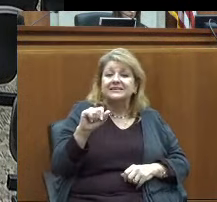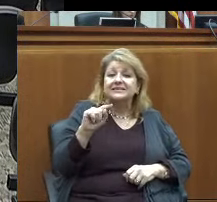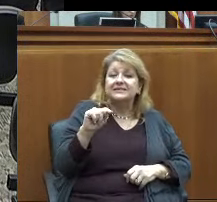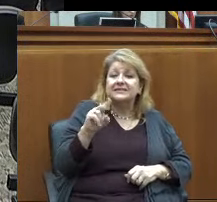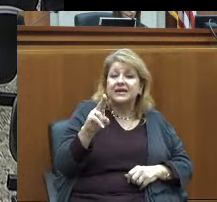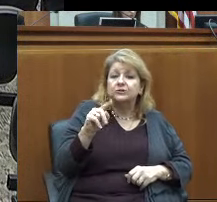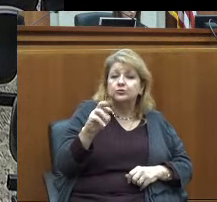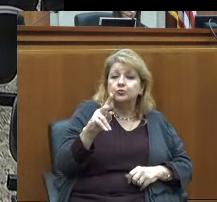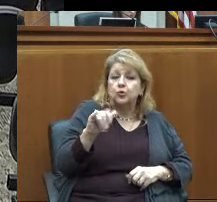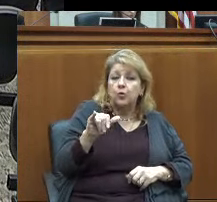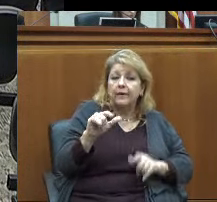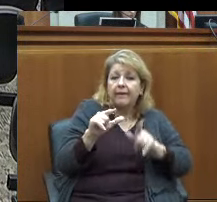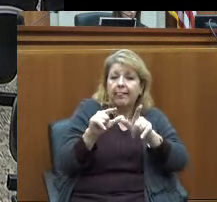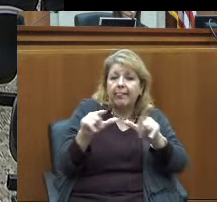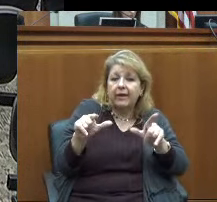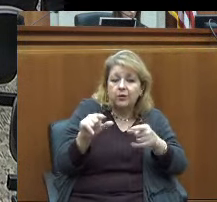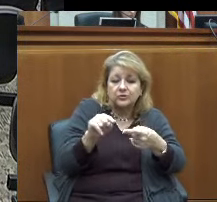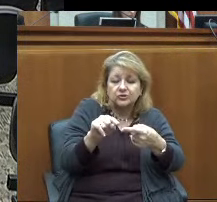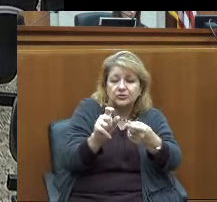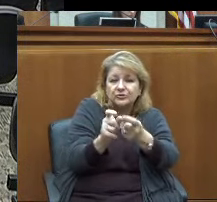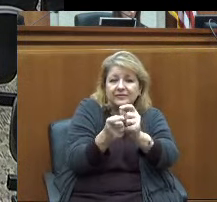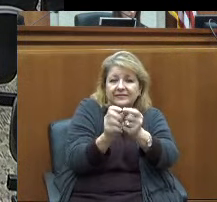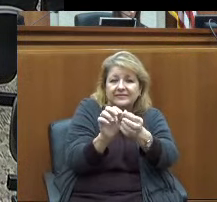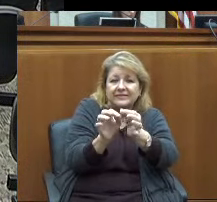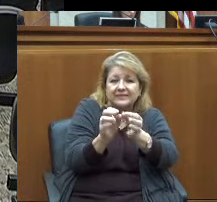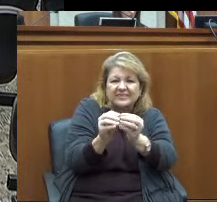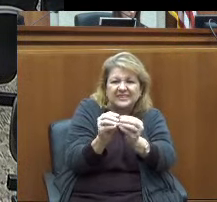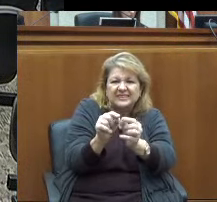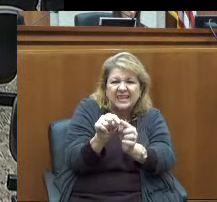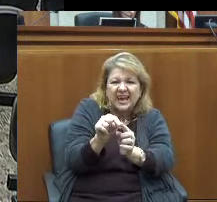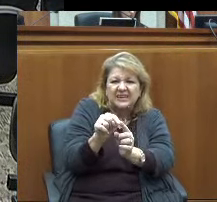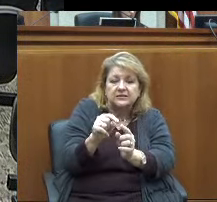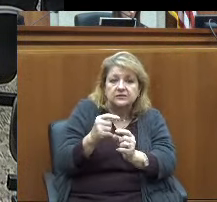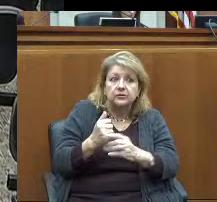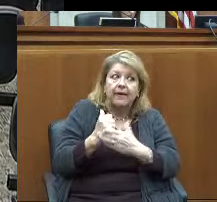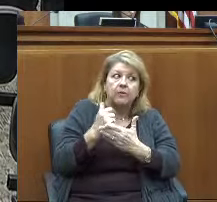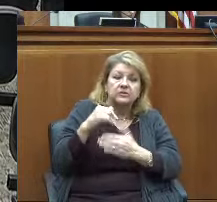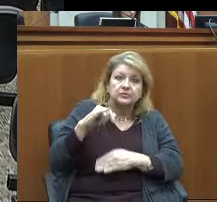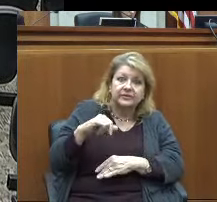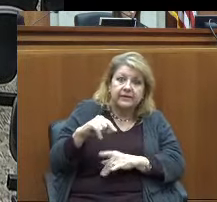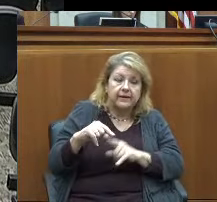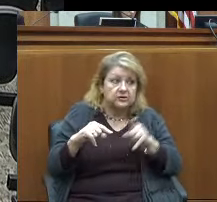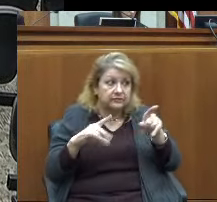us fix that barrier. Sure. Happy to do that. Thank you.